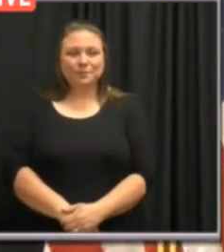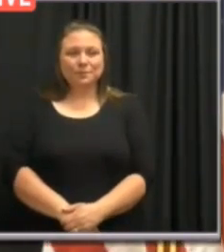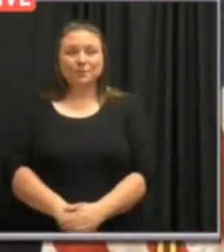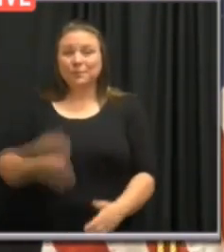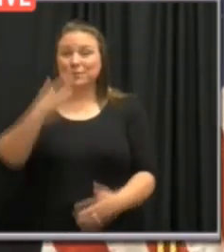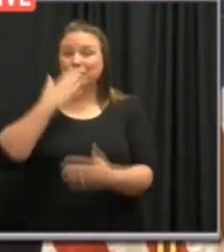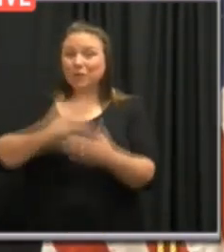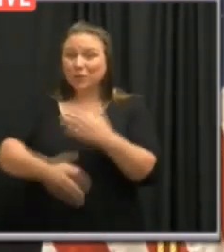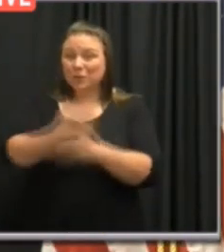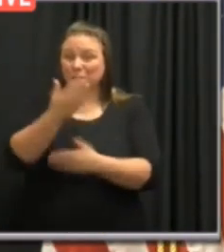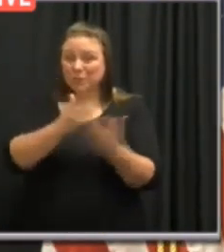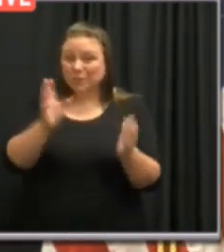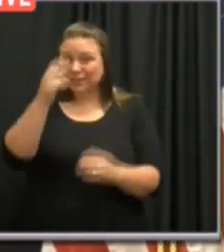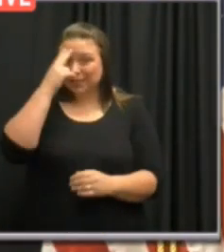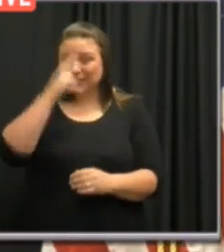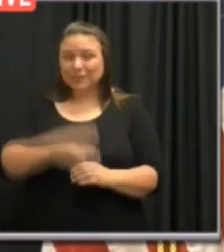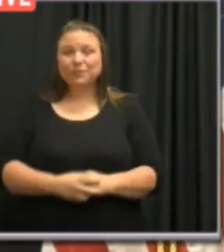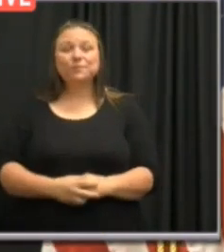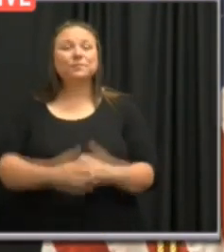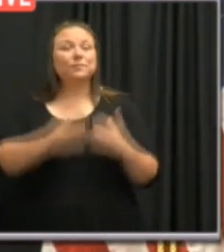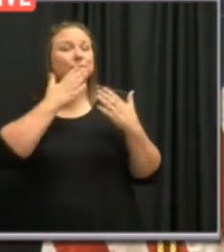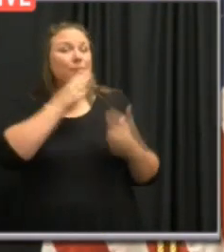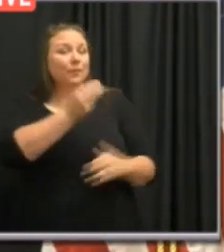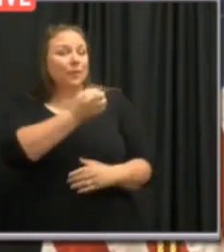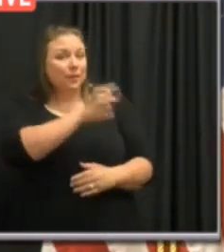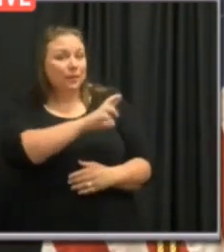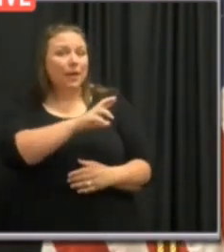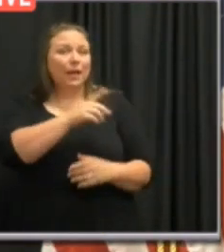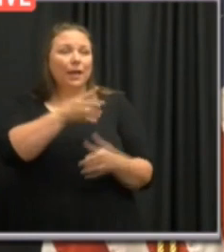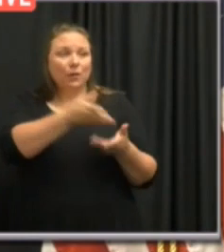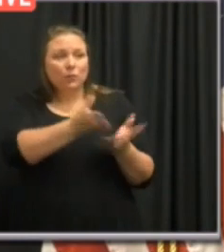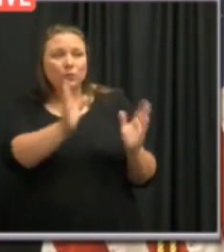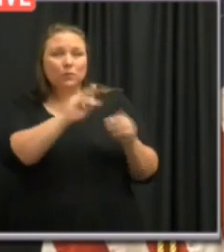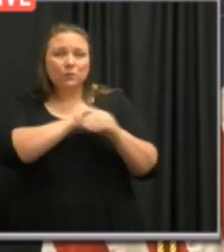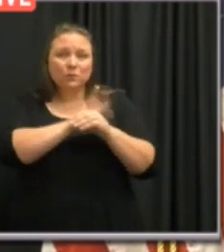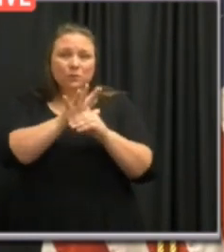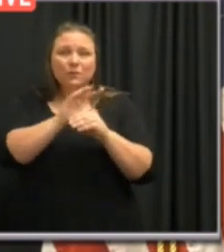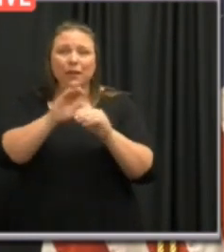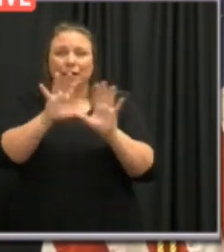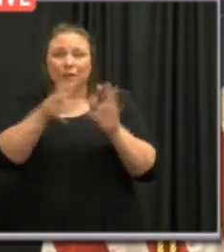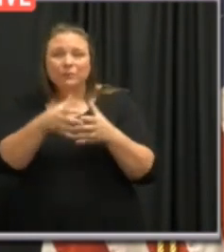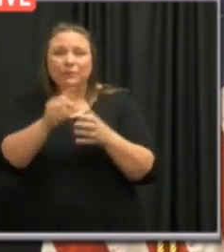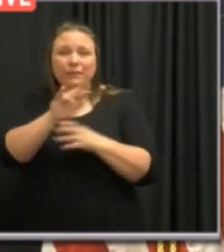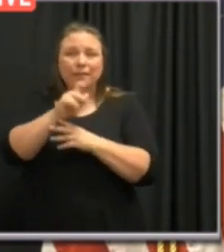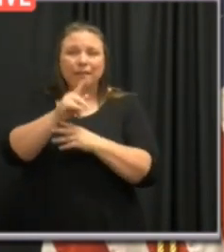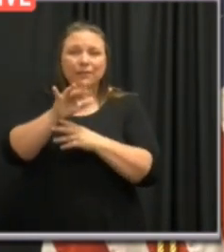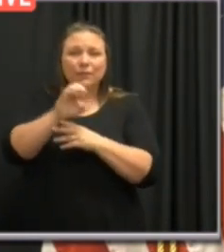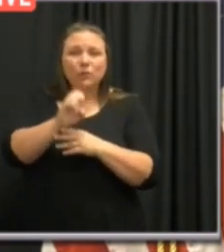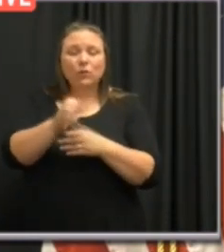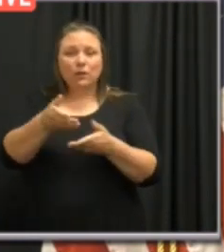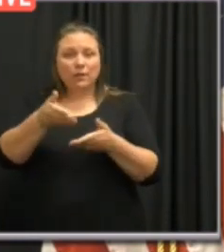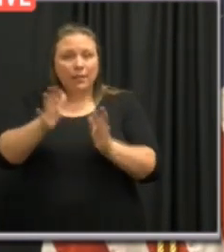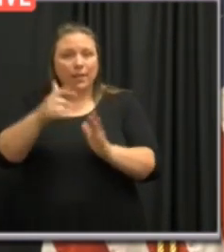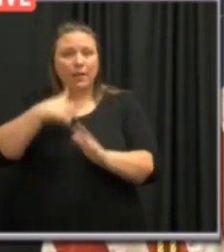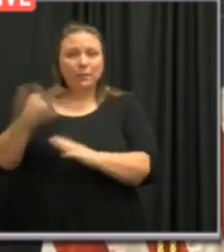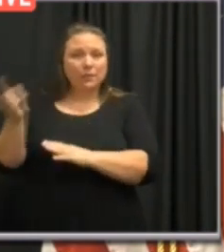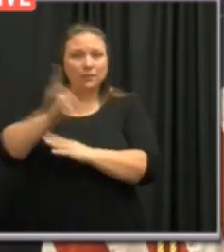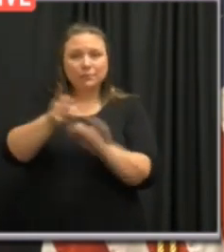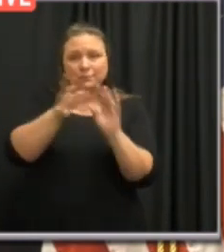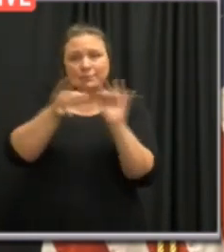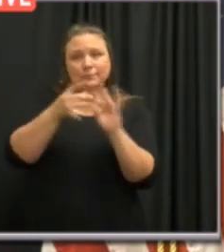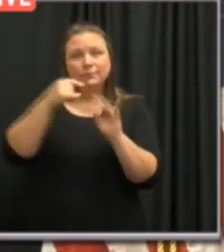Good morning, Nashville. I want to thank the mayor and the mayor's task force for giving me the opportunity to discuss Waffle House and our